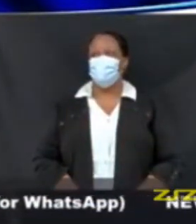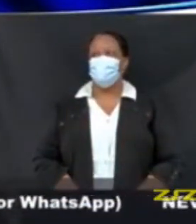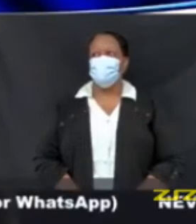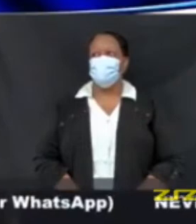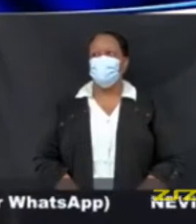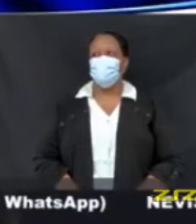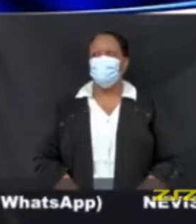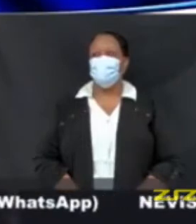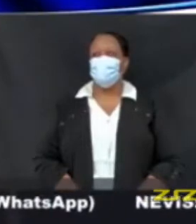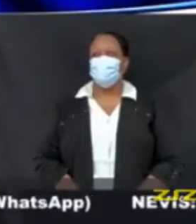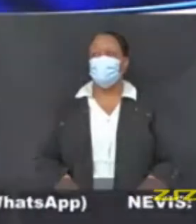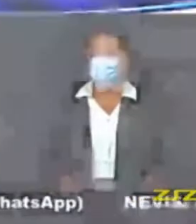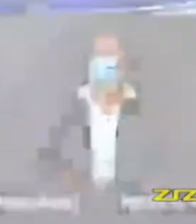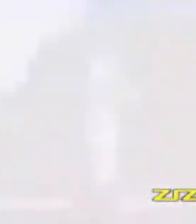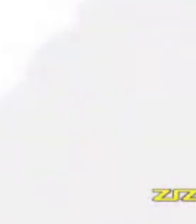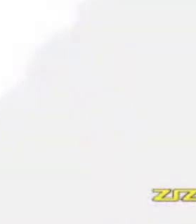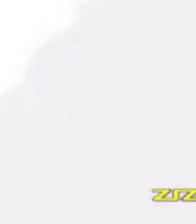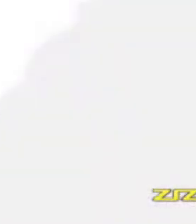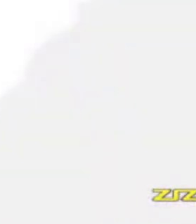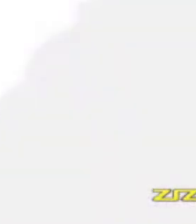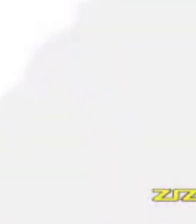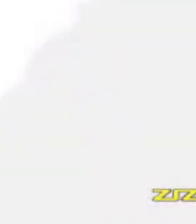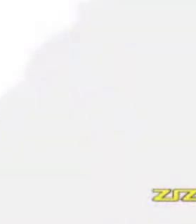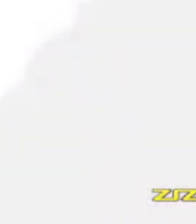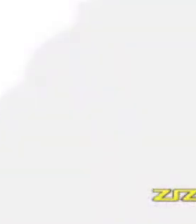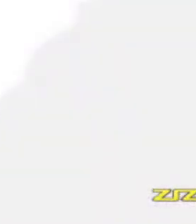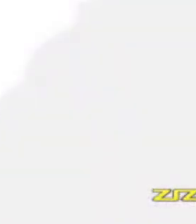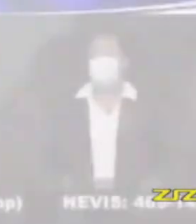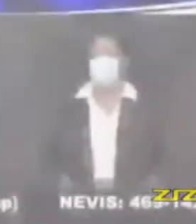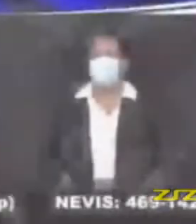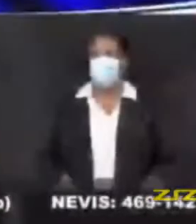with Finding Nemo. If